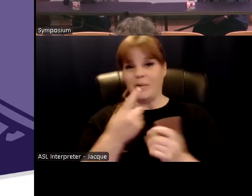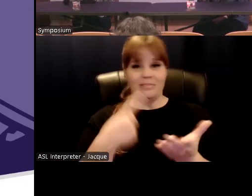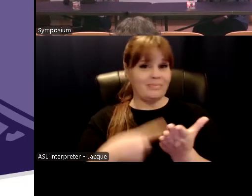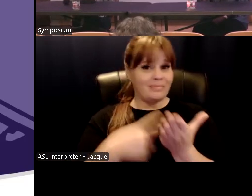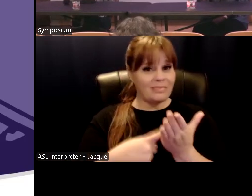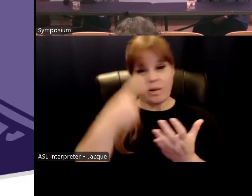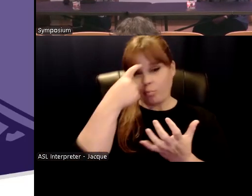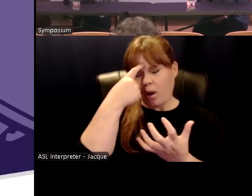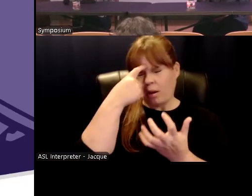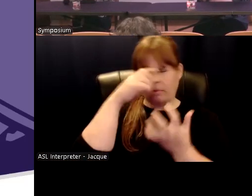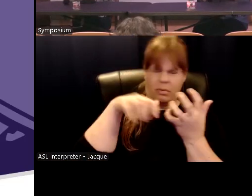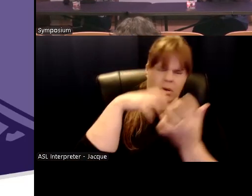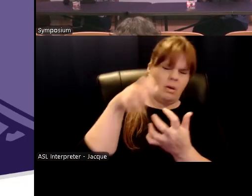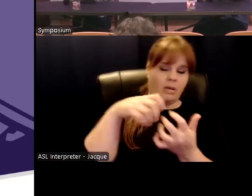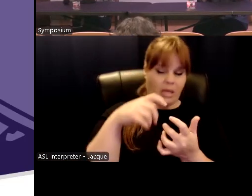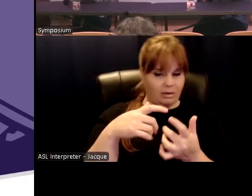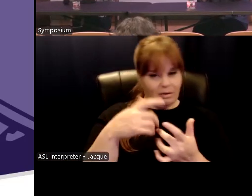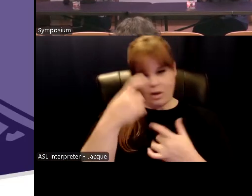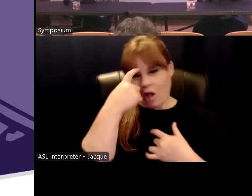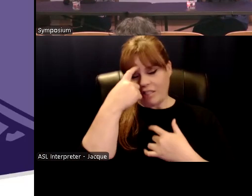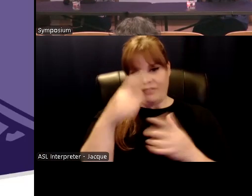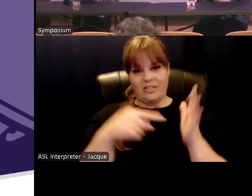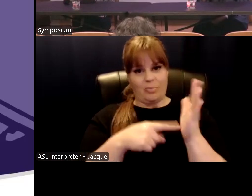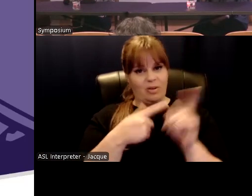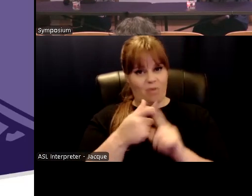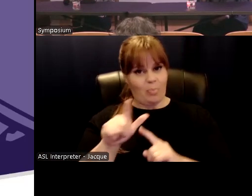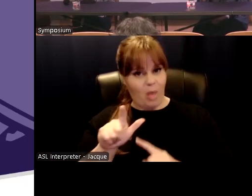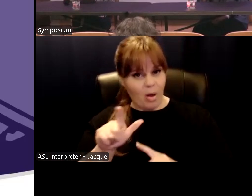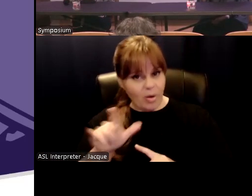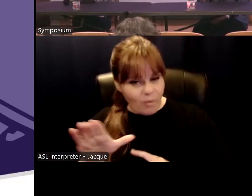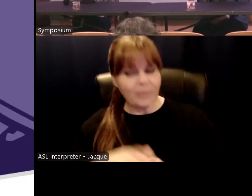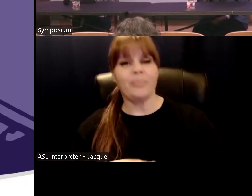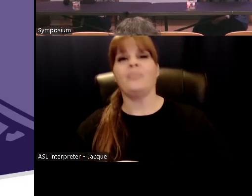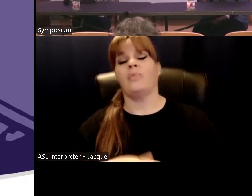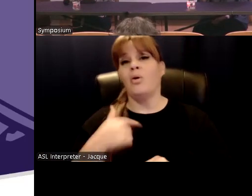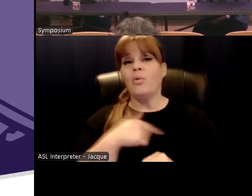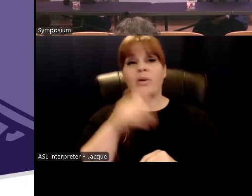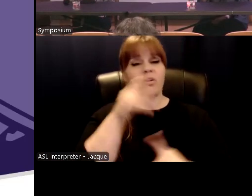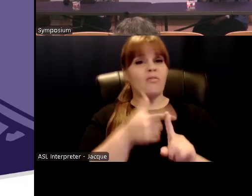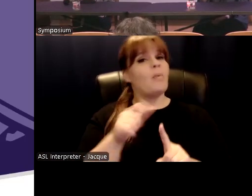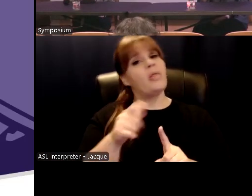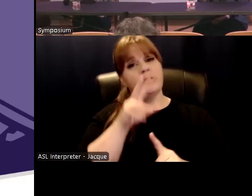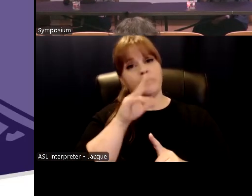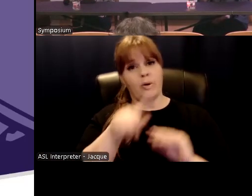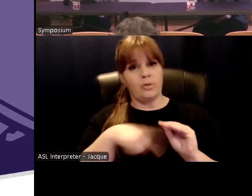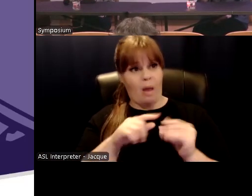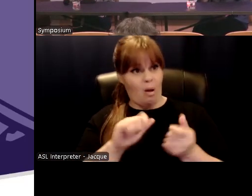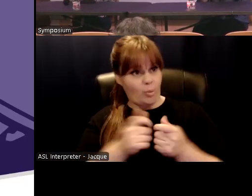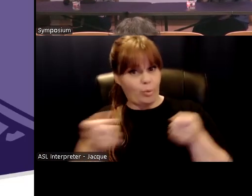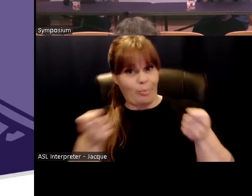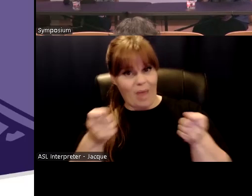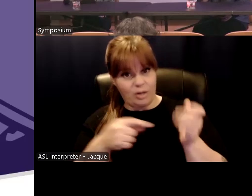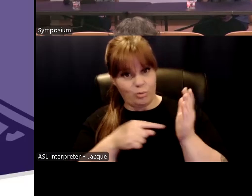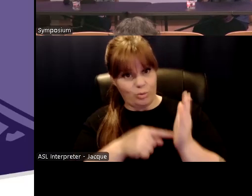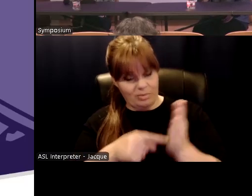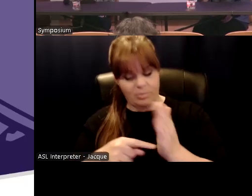long COVID. We've heard a lot about from other speakers about how to manage those symptoms. So I feel like I'm